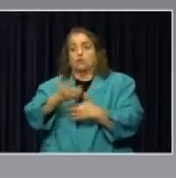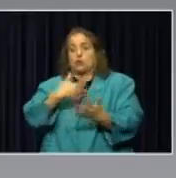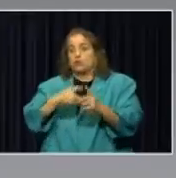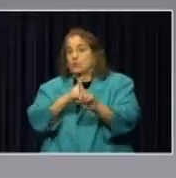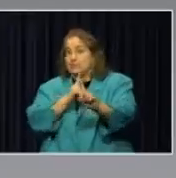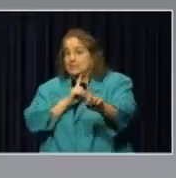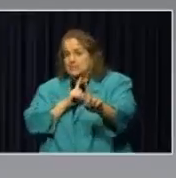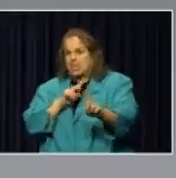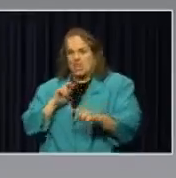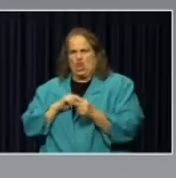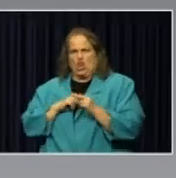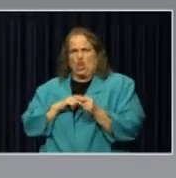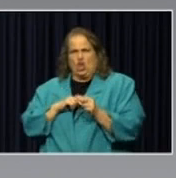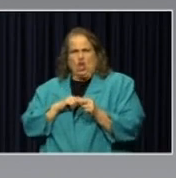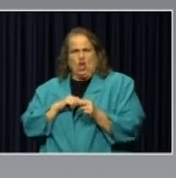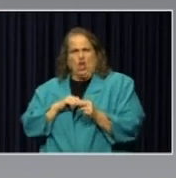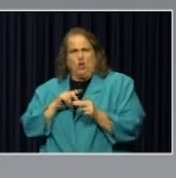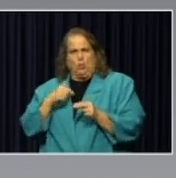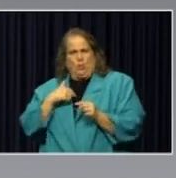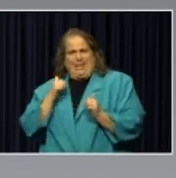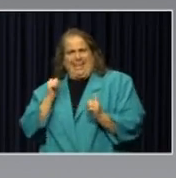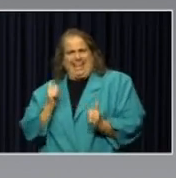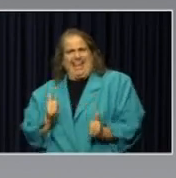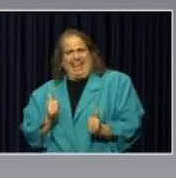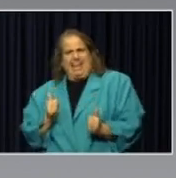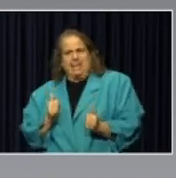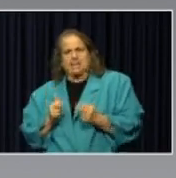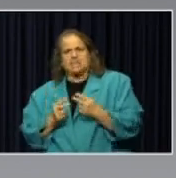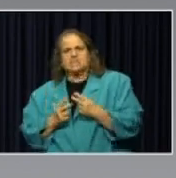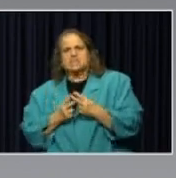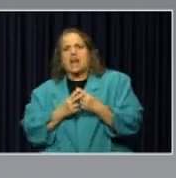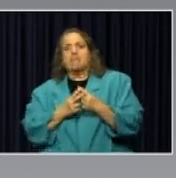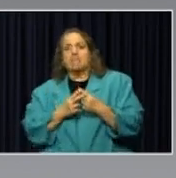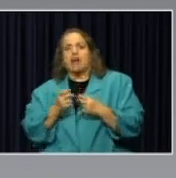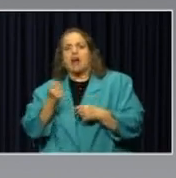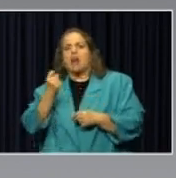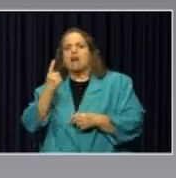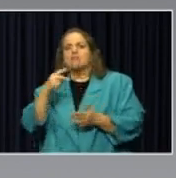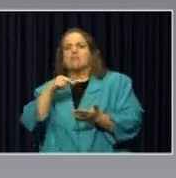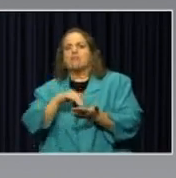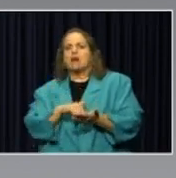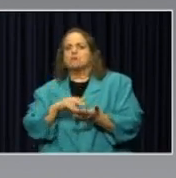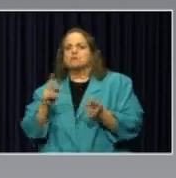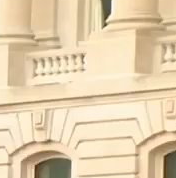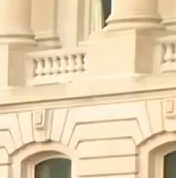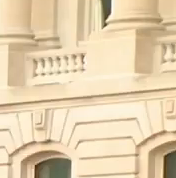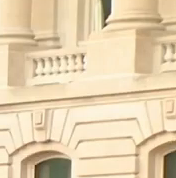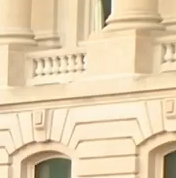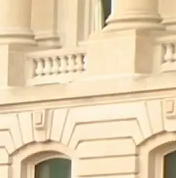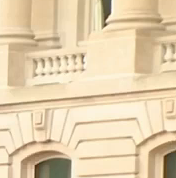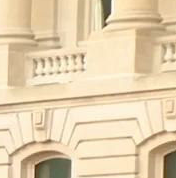that. We can save, in the very least, 11,000 people.